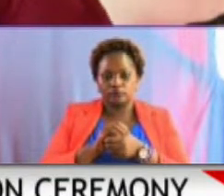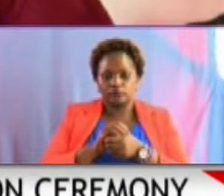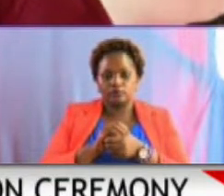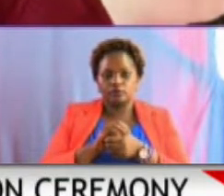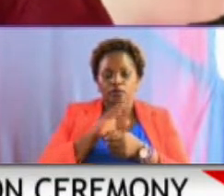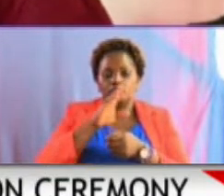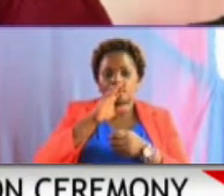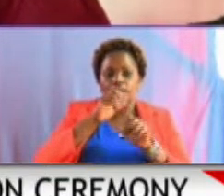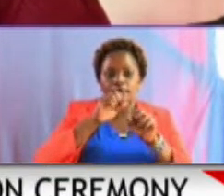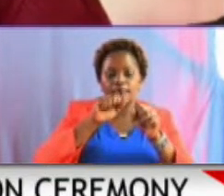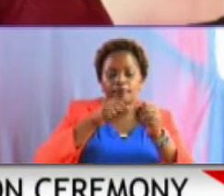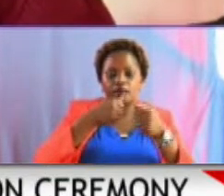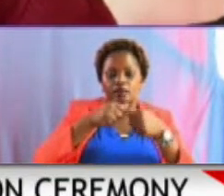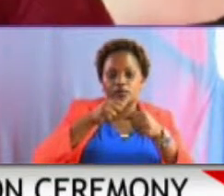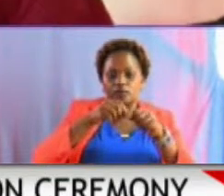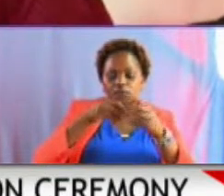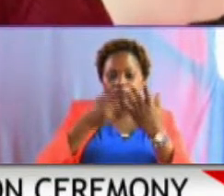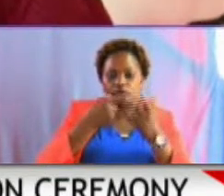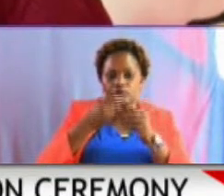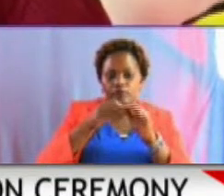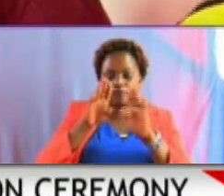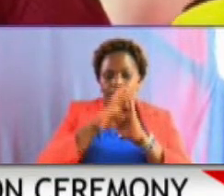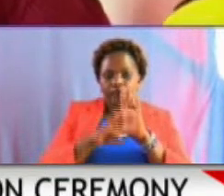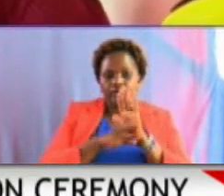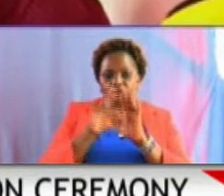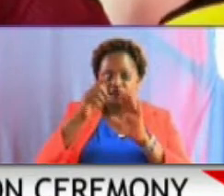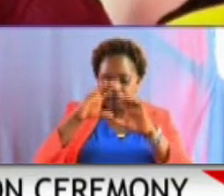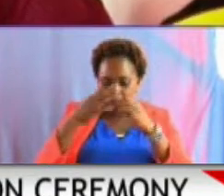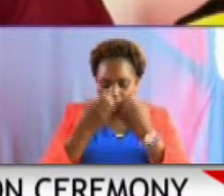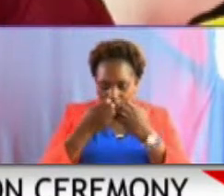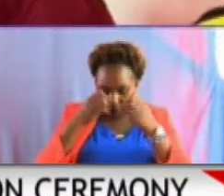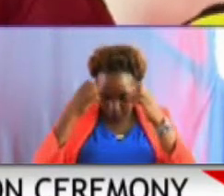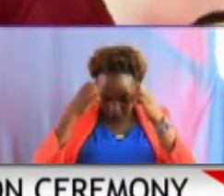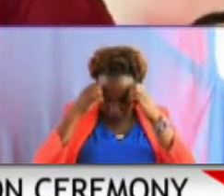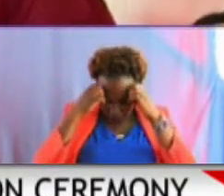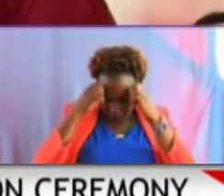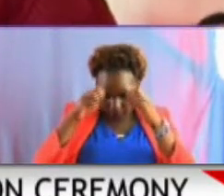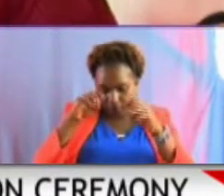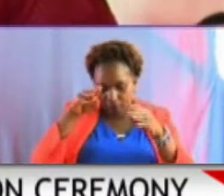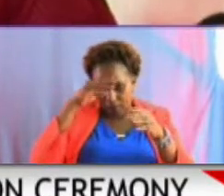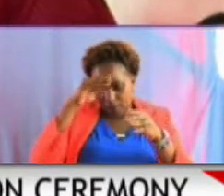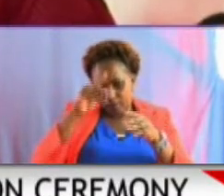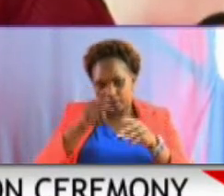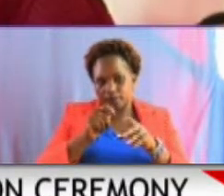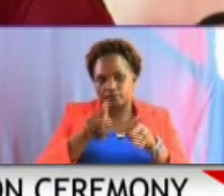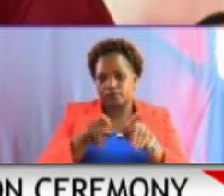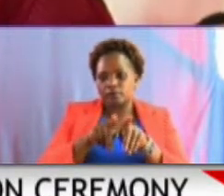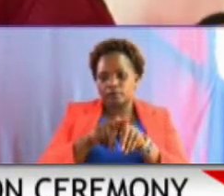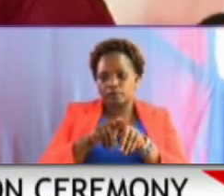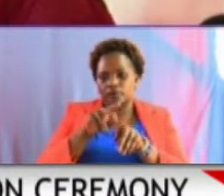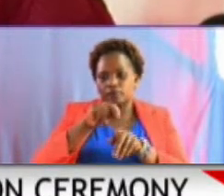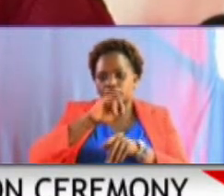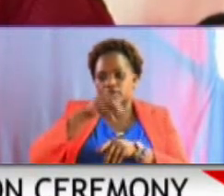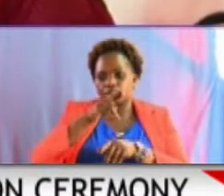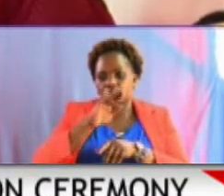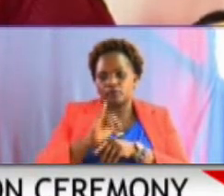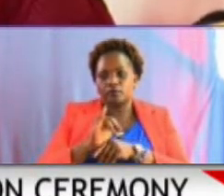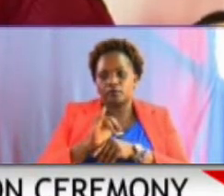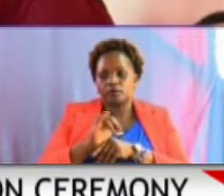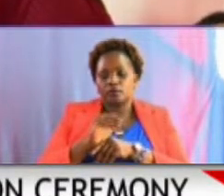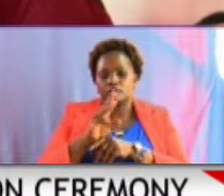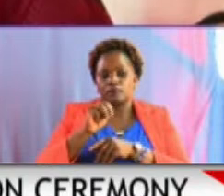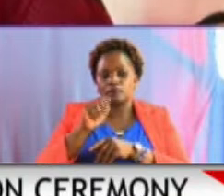Bachelor of Science Applied Statistics with Programming, First Class Honors, Munui Phyllis Njeri, Munyao D.